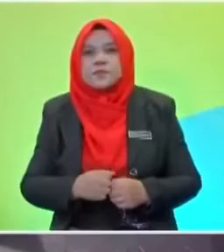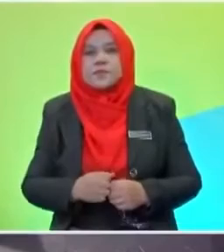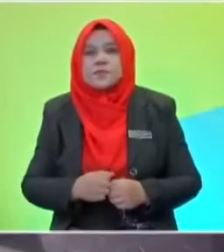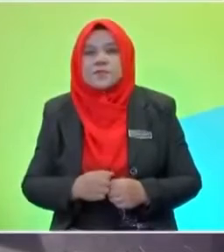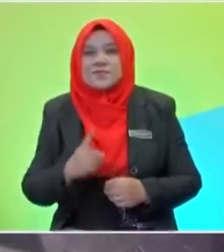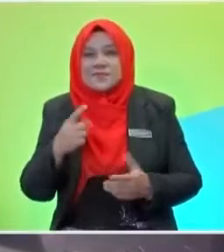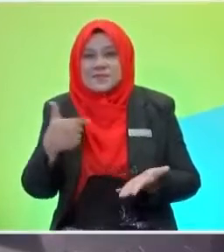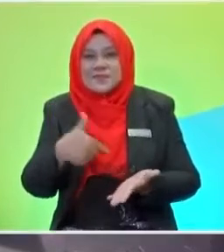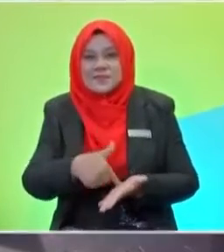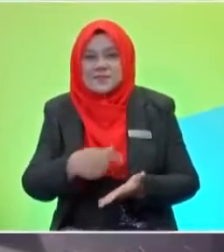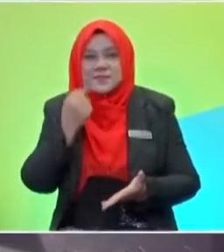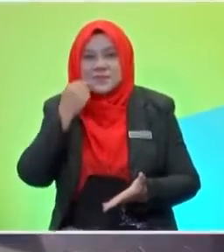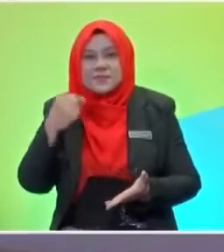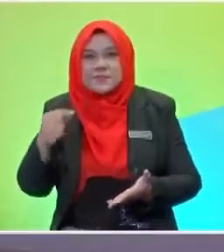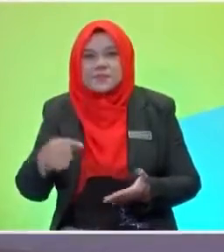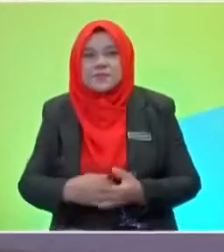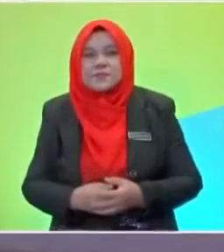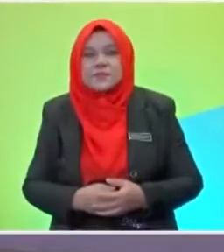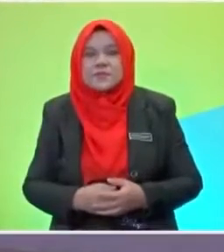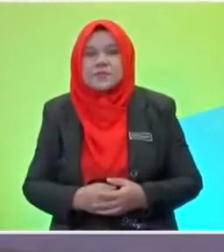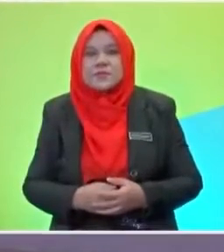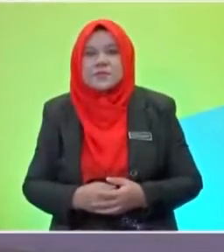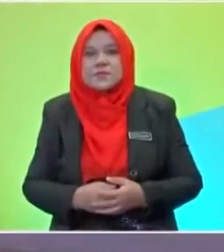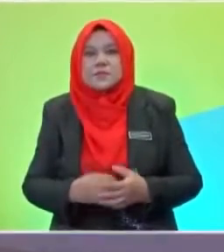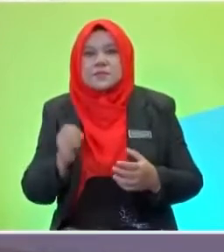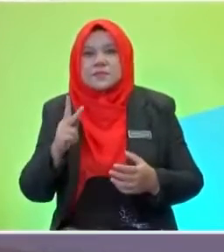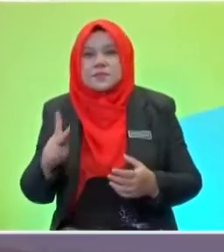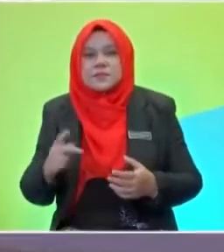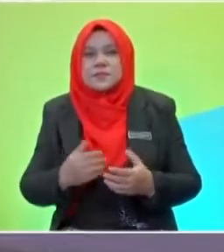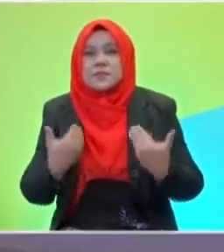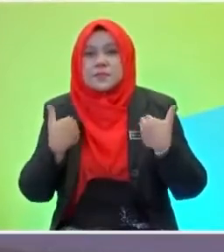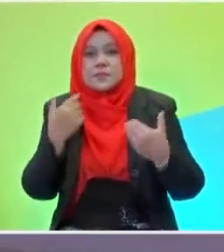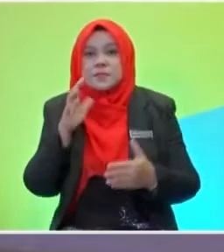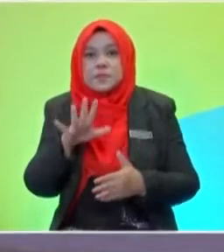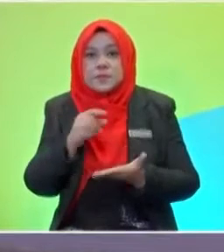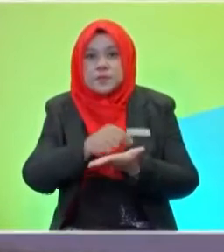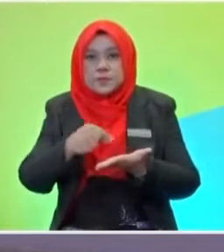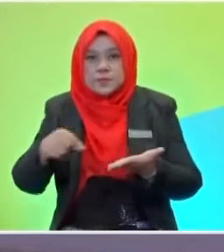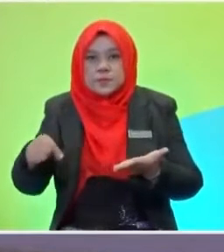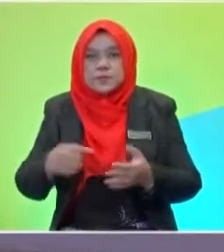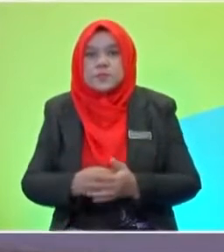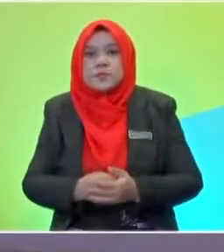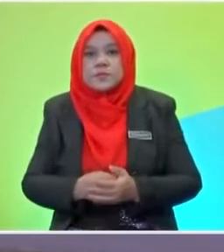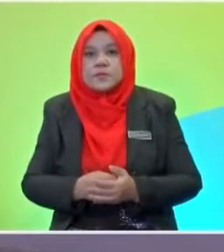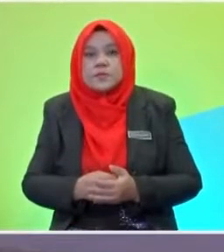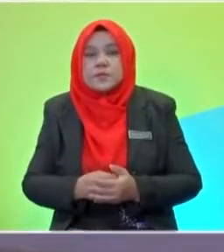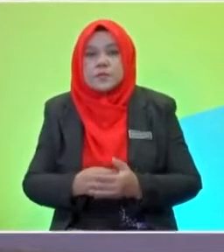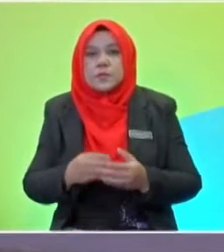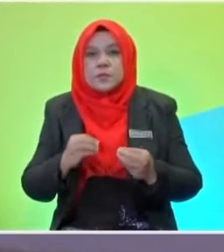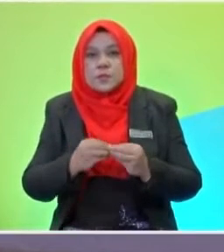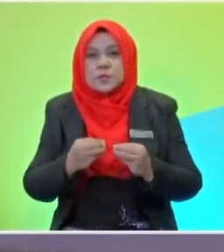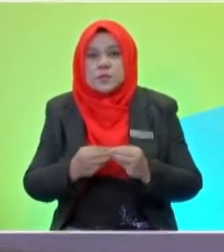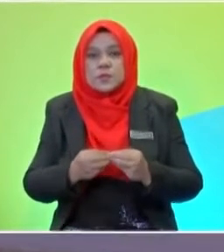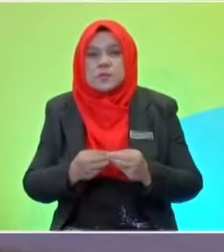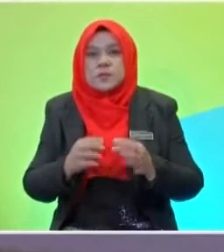There's the one more pencil. Right. Yeah, because I was doing my homework with this earlier. We have 5 pencils in each. All right. So, for number sentence for